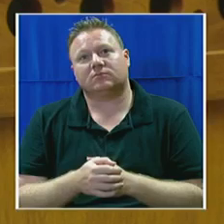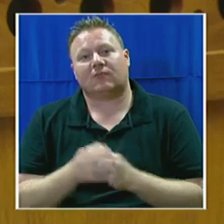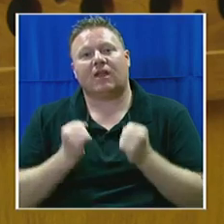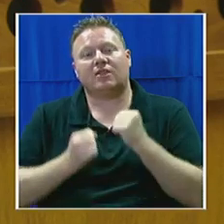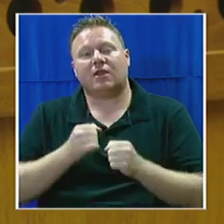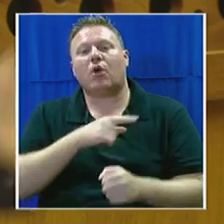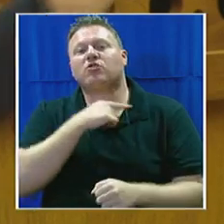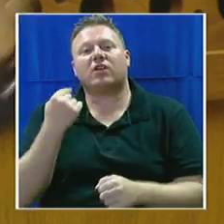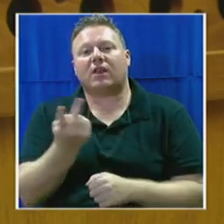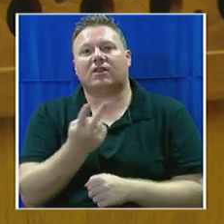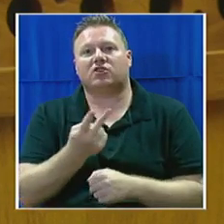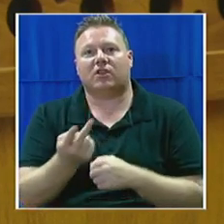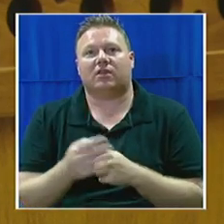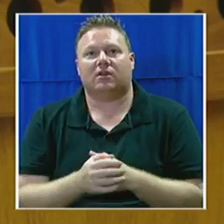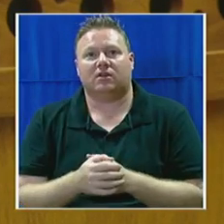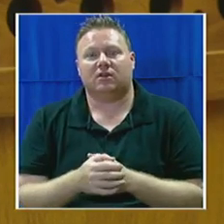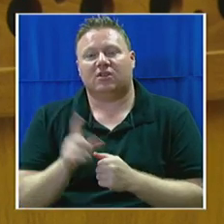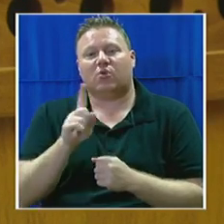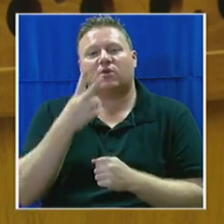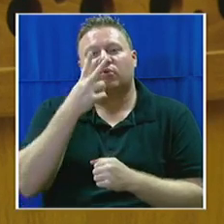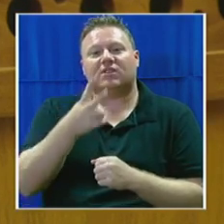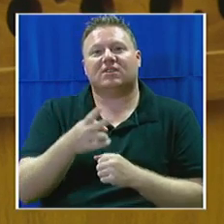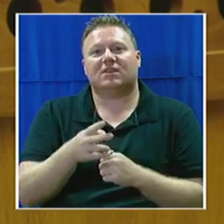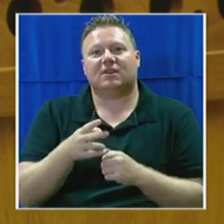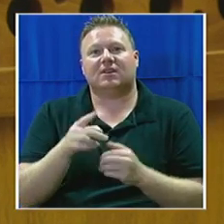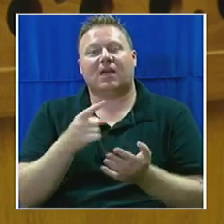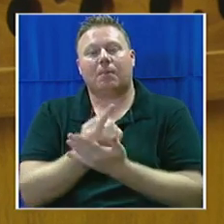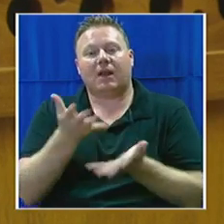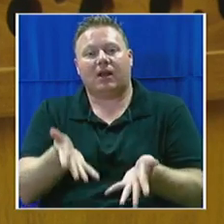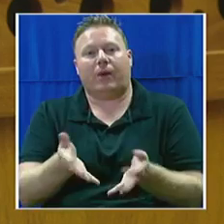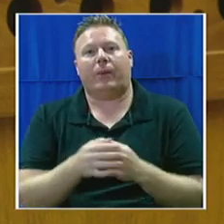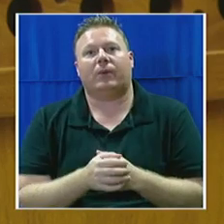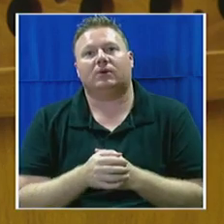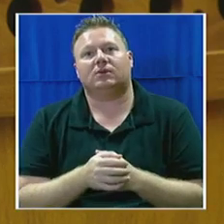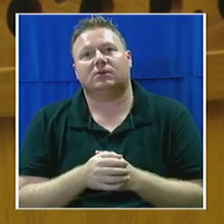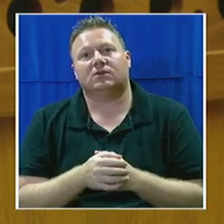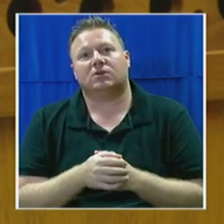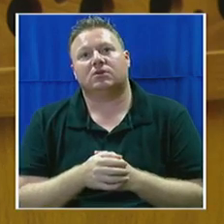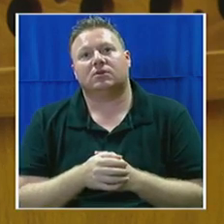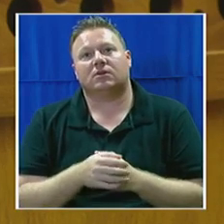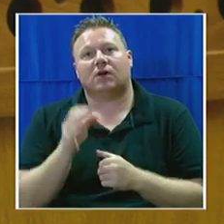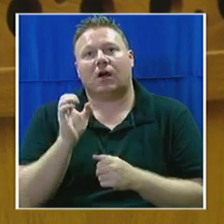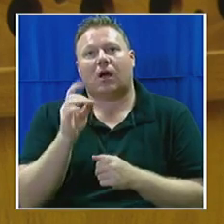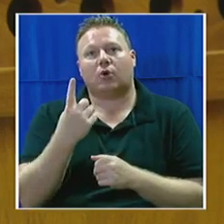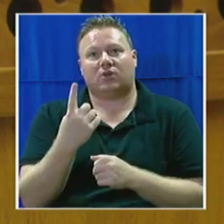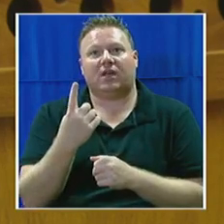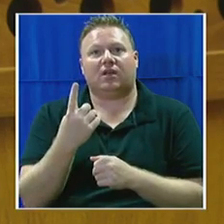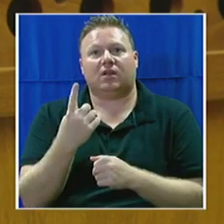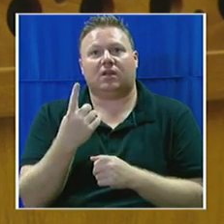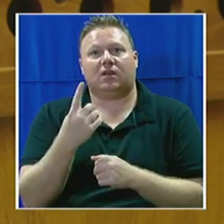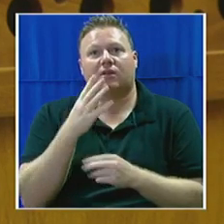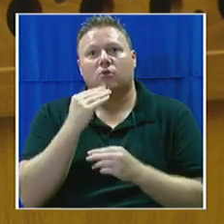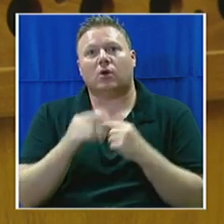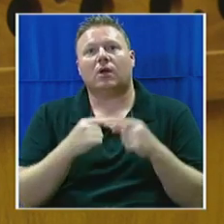another. That's what we see between them. In Gauteng, they're talking about